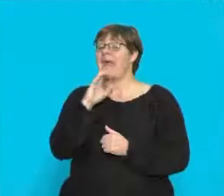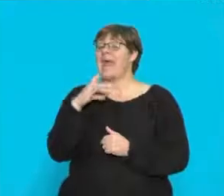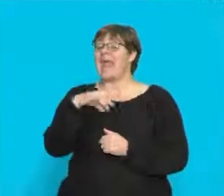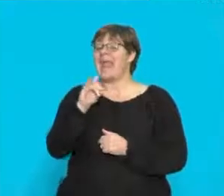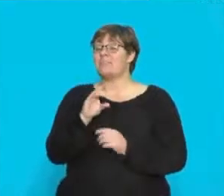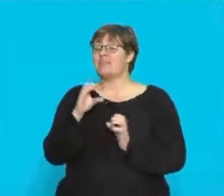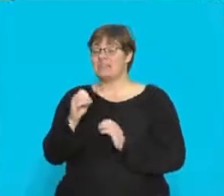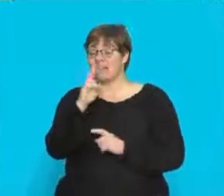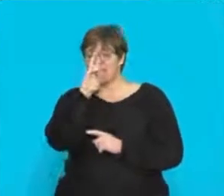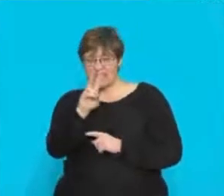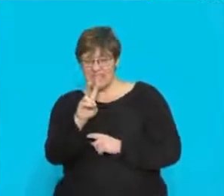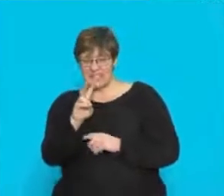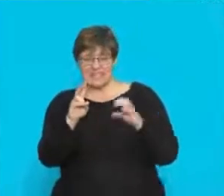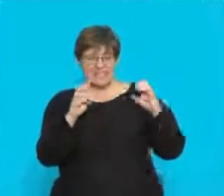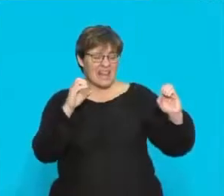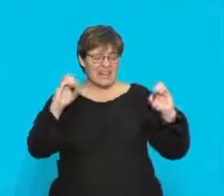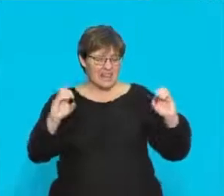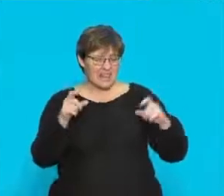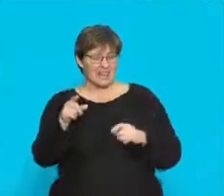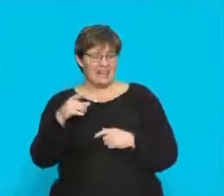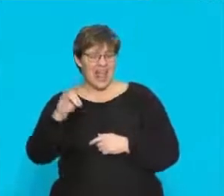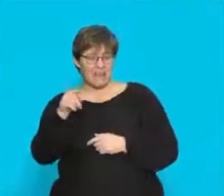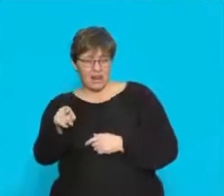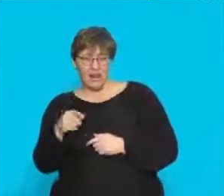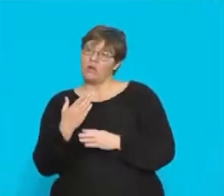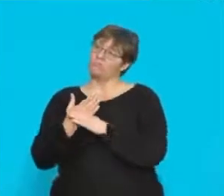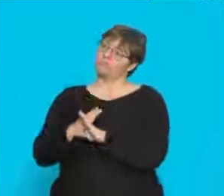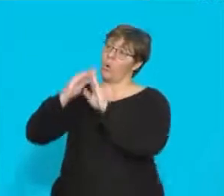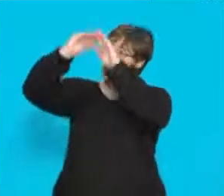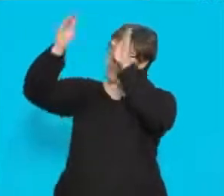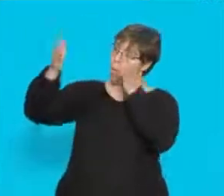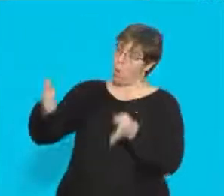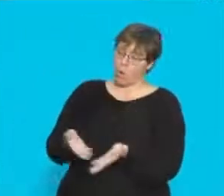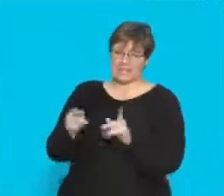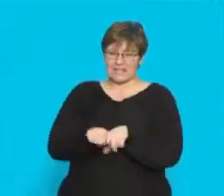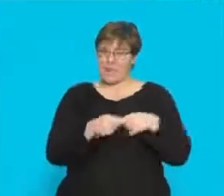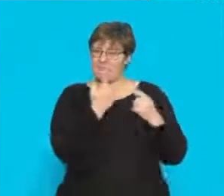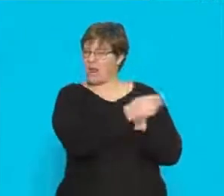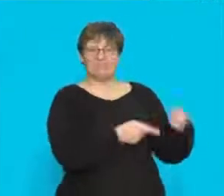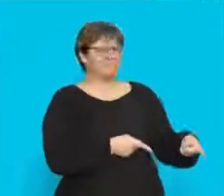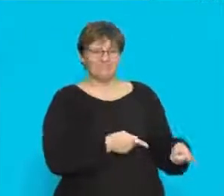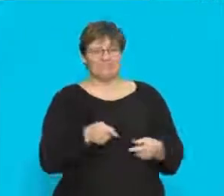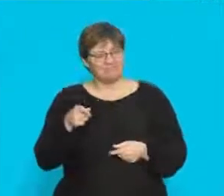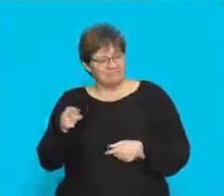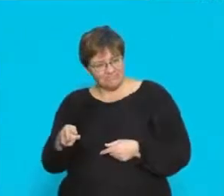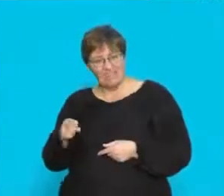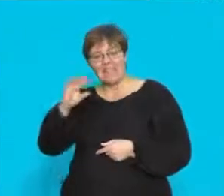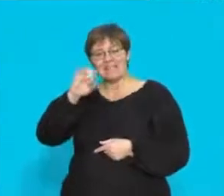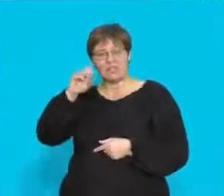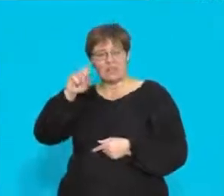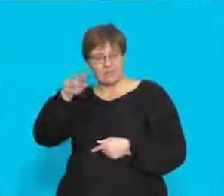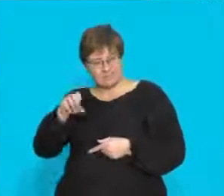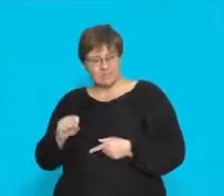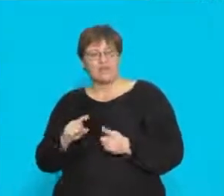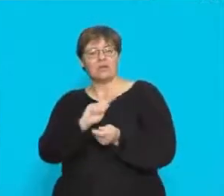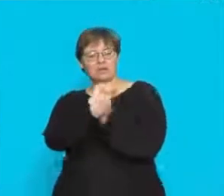when you looked at cells, animal cells don't have that restrictive cell wall, and the cytoplasm can change